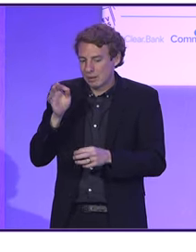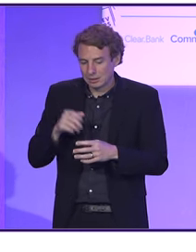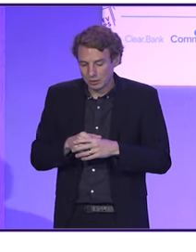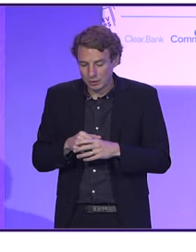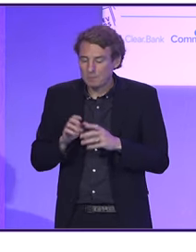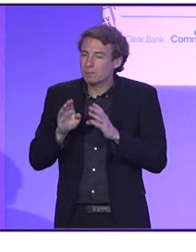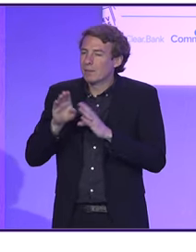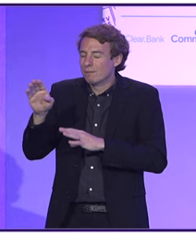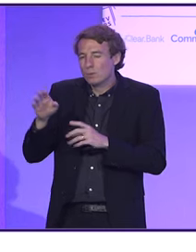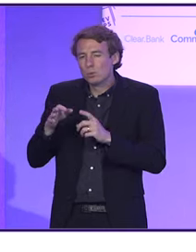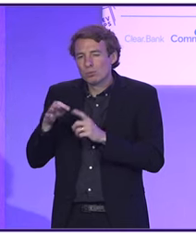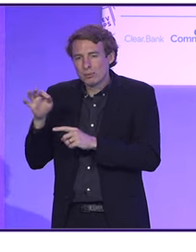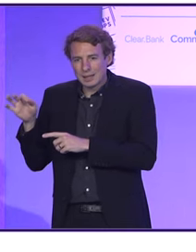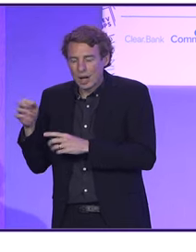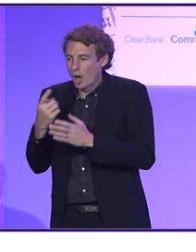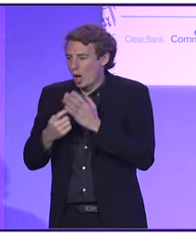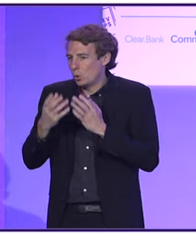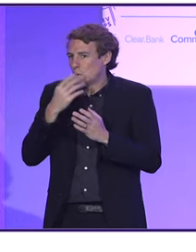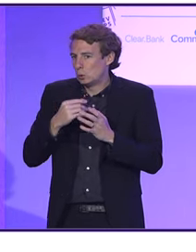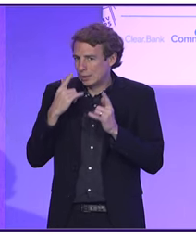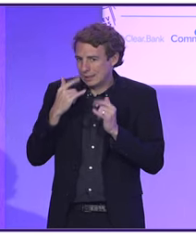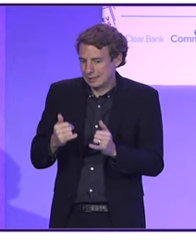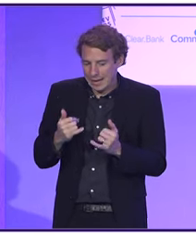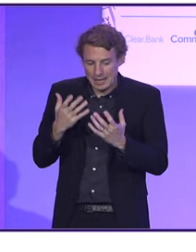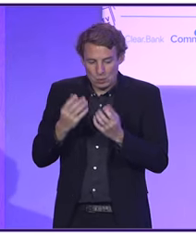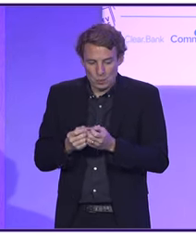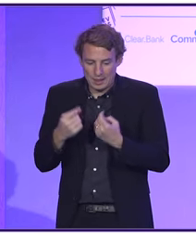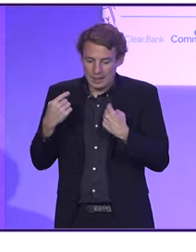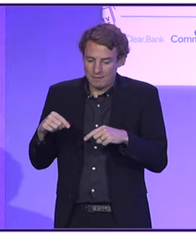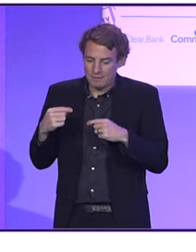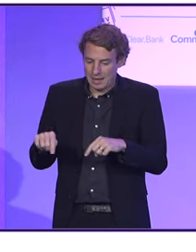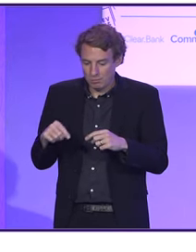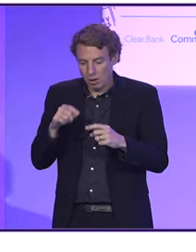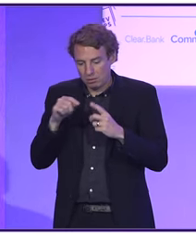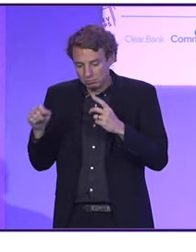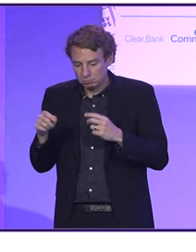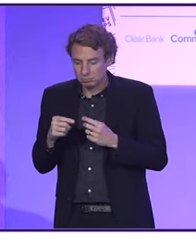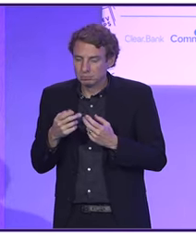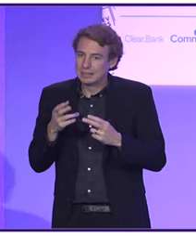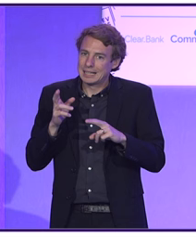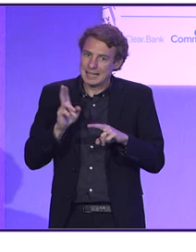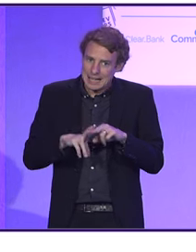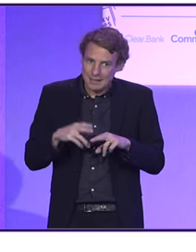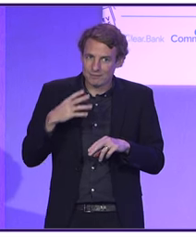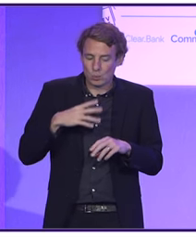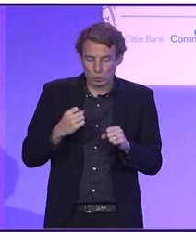feature branches, we're only going to run the tests with the builds available to be kicked off manually if the developer wishes to do